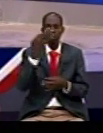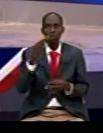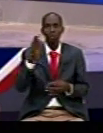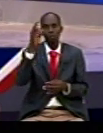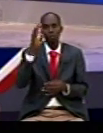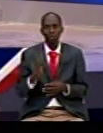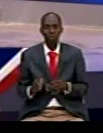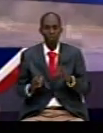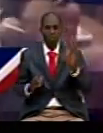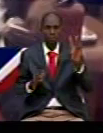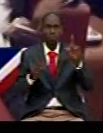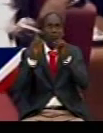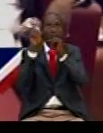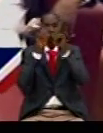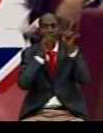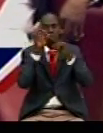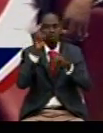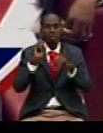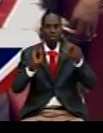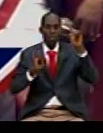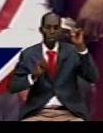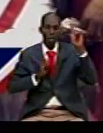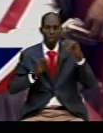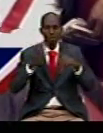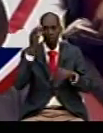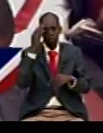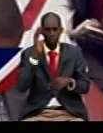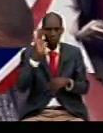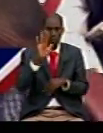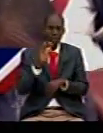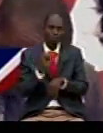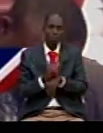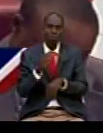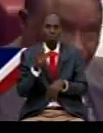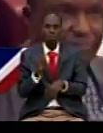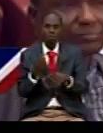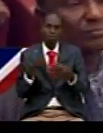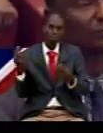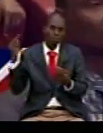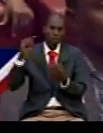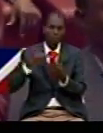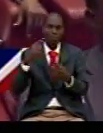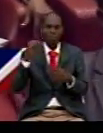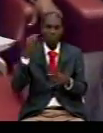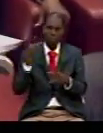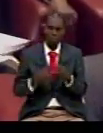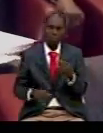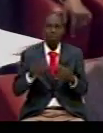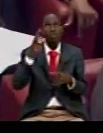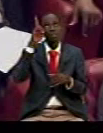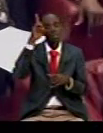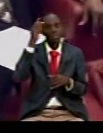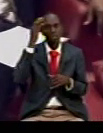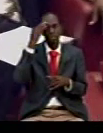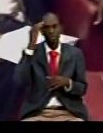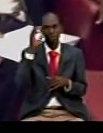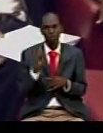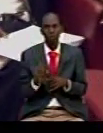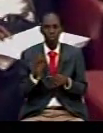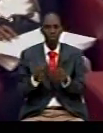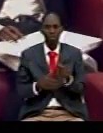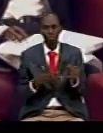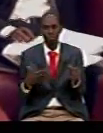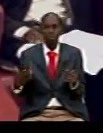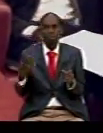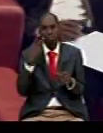and the seven stars. I know thy works till the end. He knows